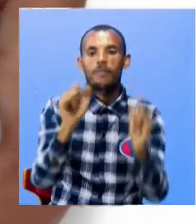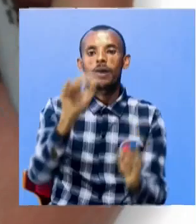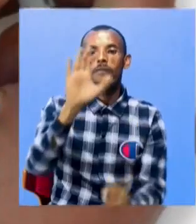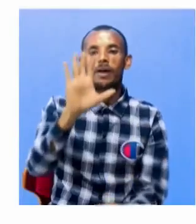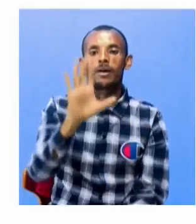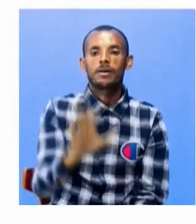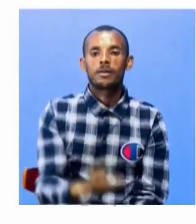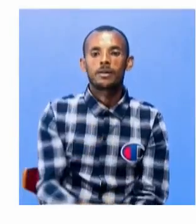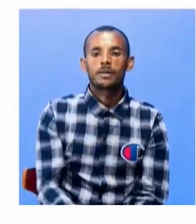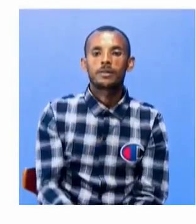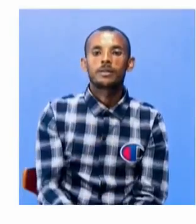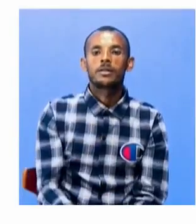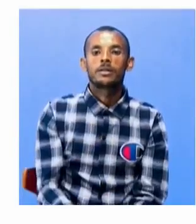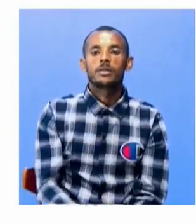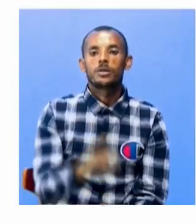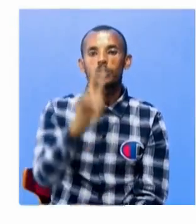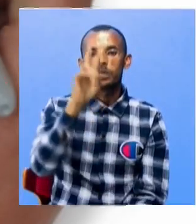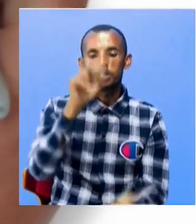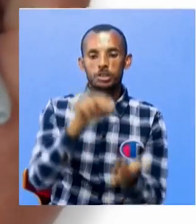this number